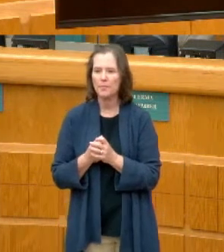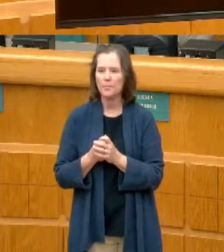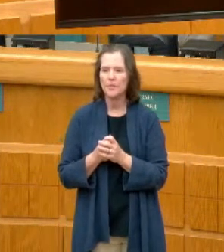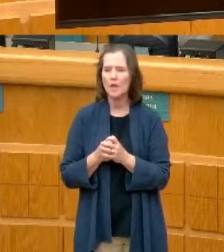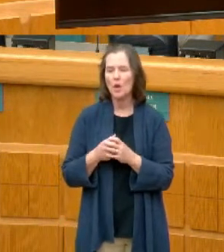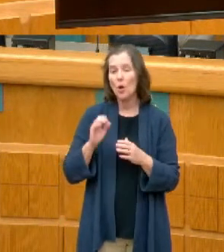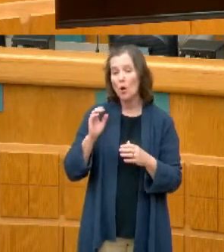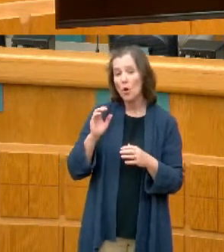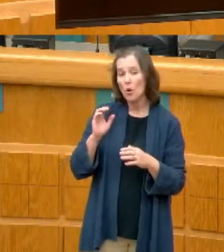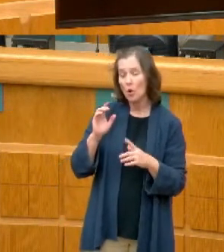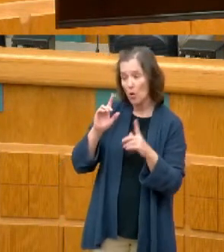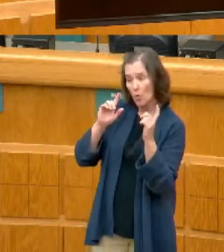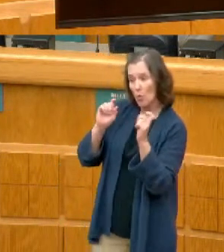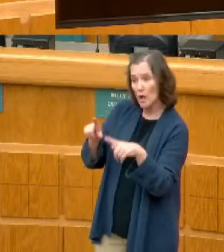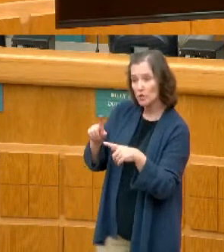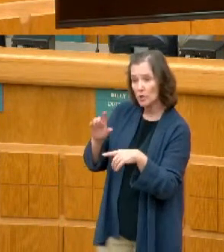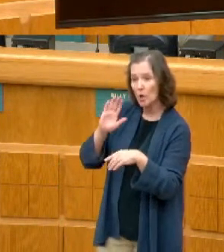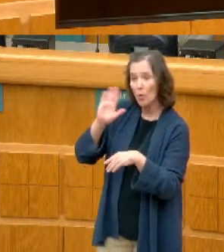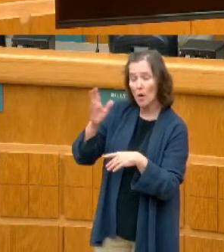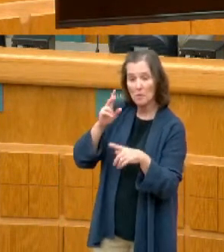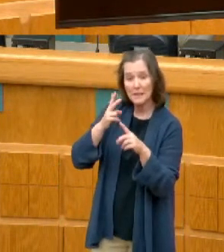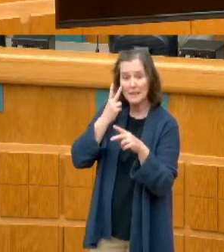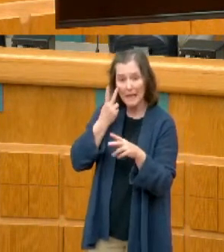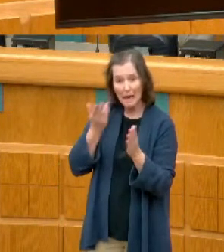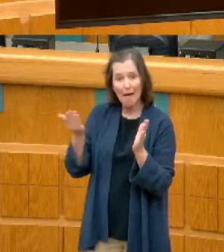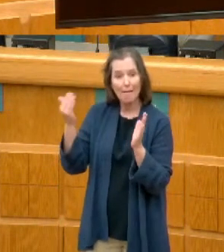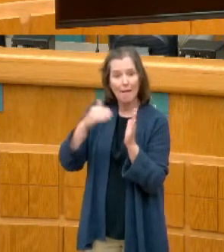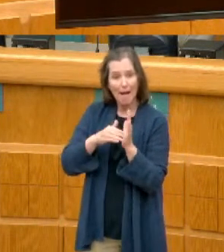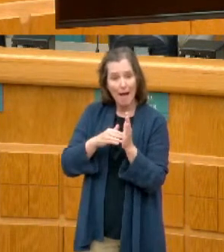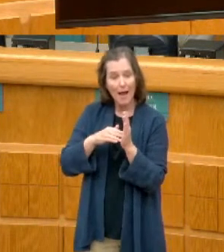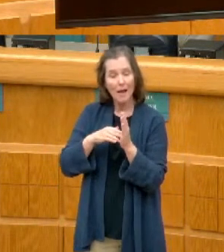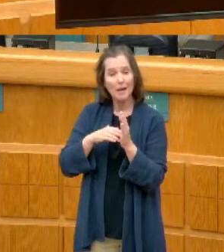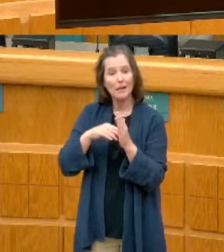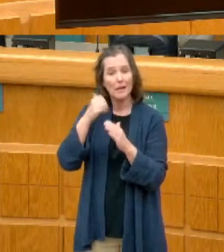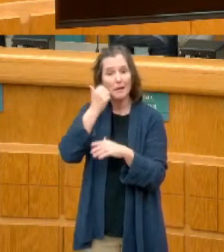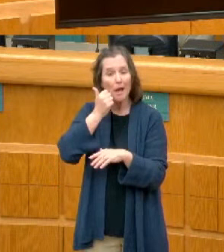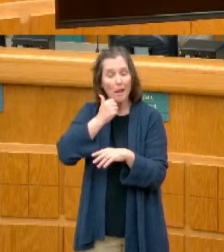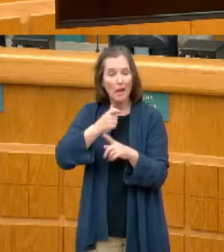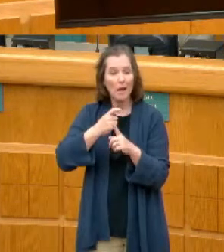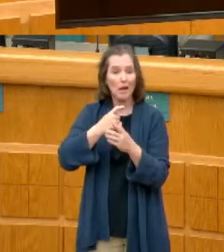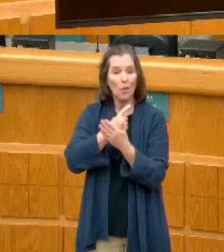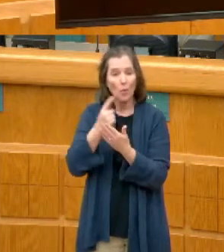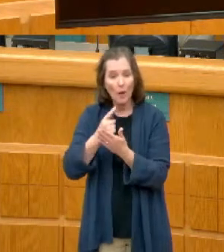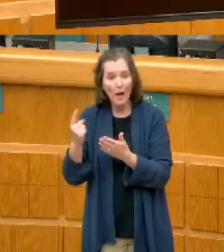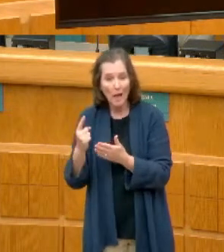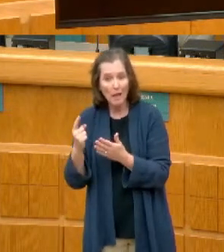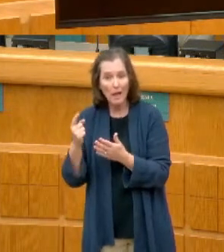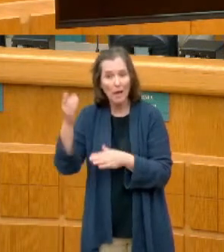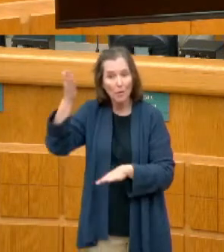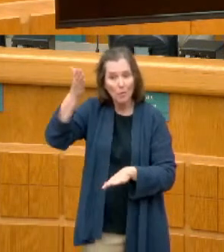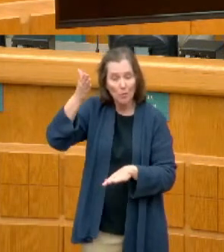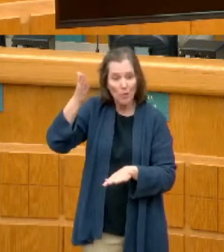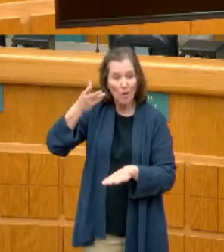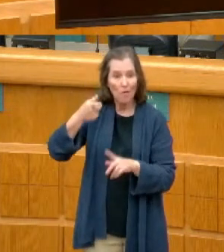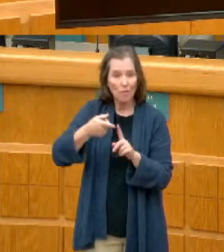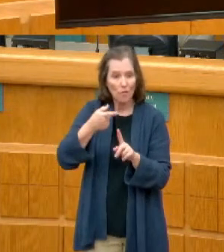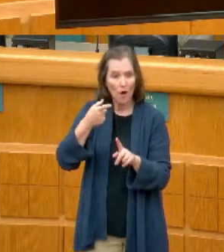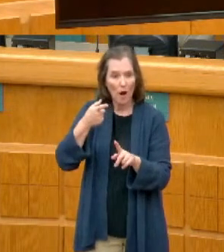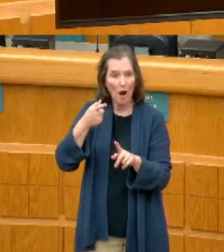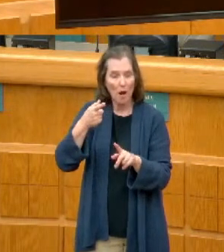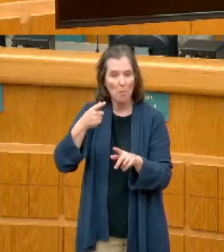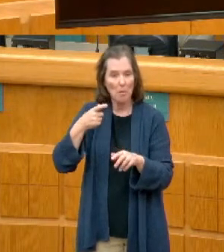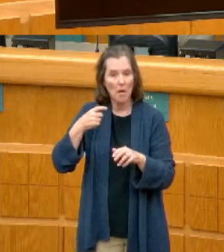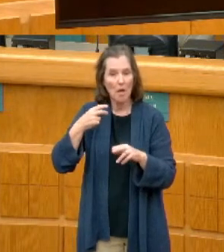Are we going to have to see these become regular, these briefings again, like they were daily and weekly? We are having conversations about reinstituting